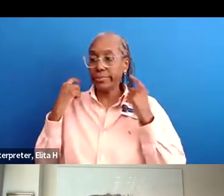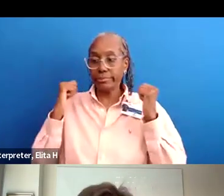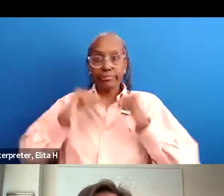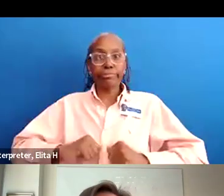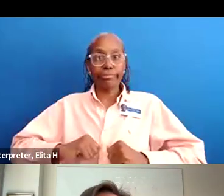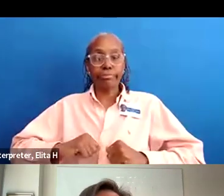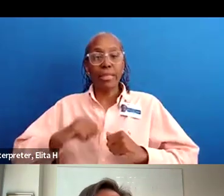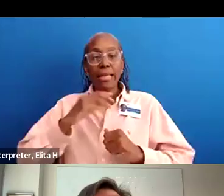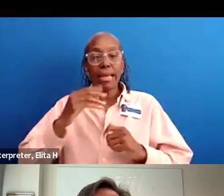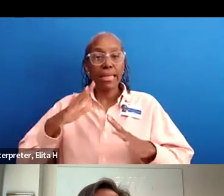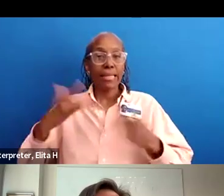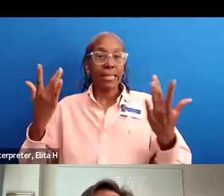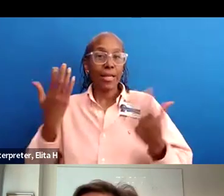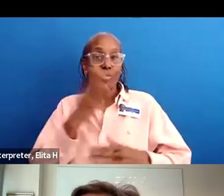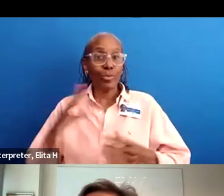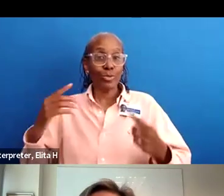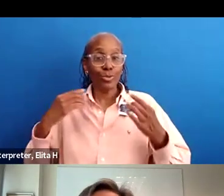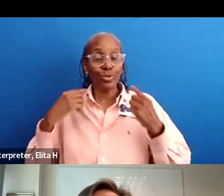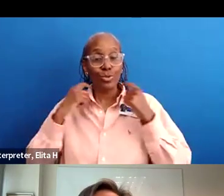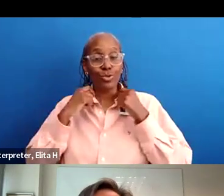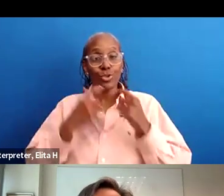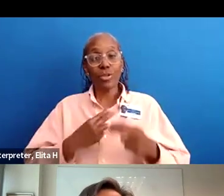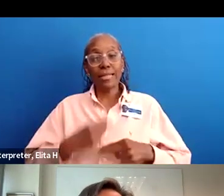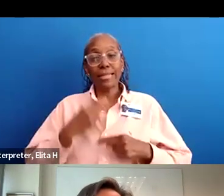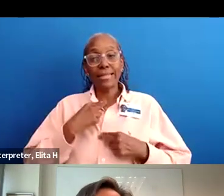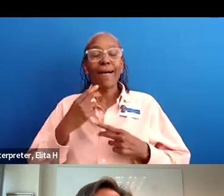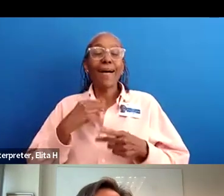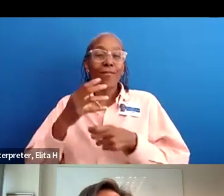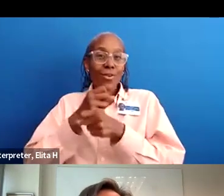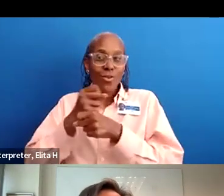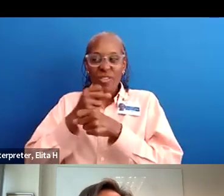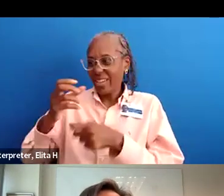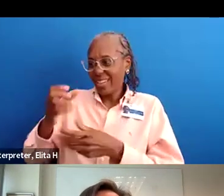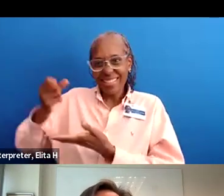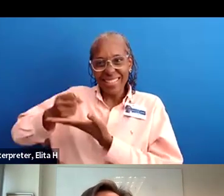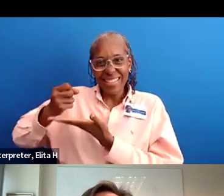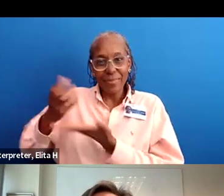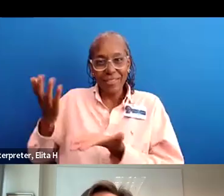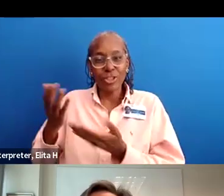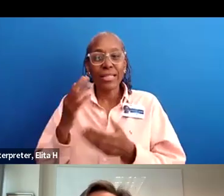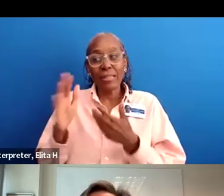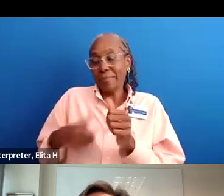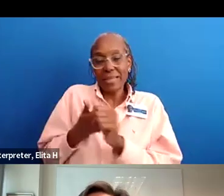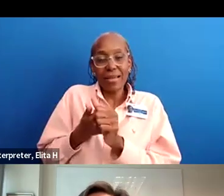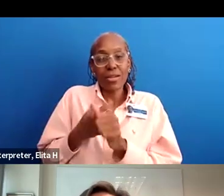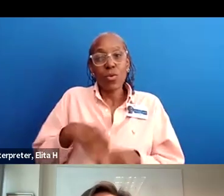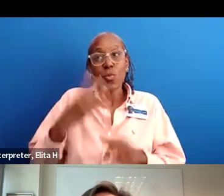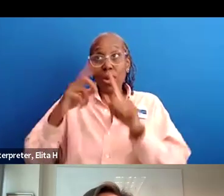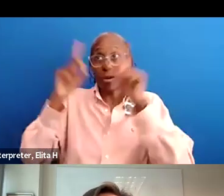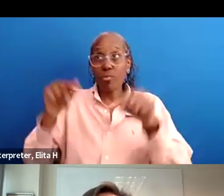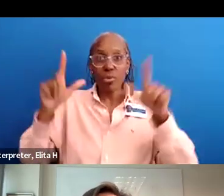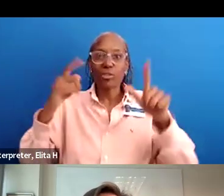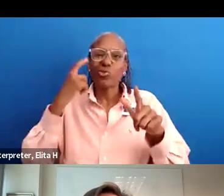and a light blue shirt and a tie. And there's a cup of coffee nearby me. Behind me is a whiteboard that's recently